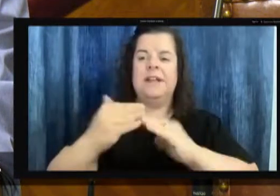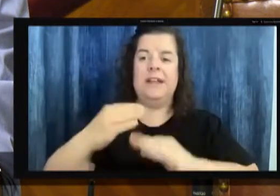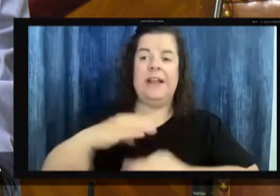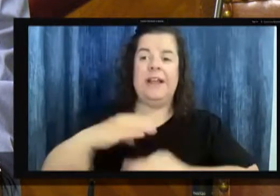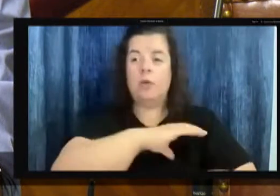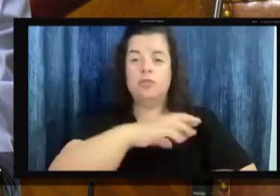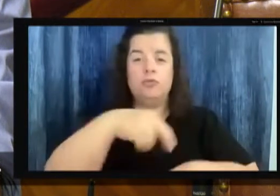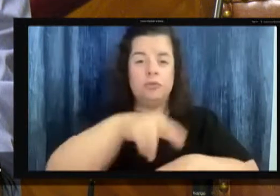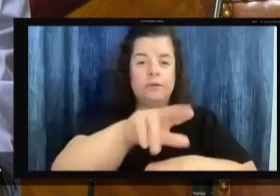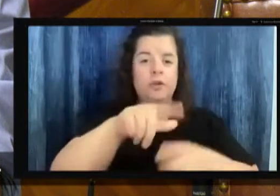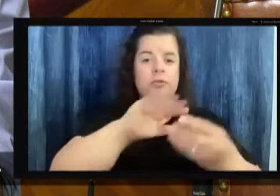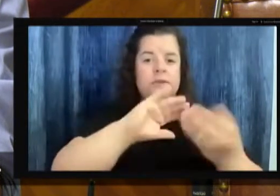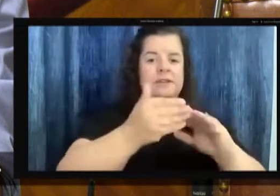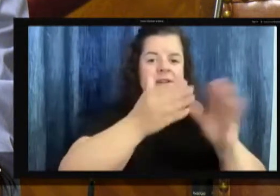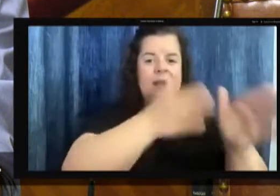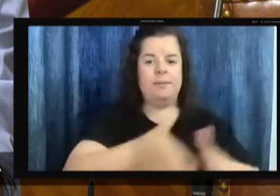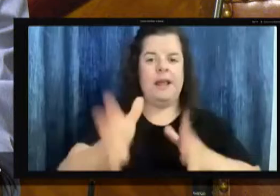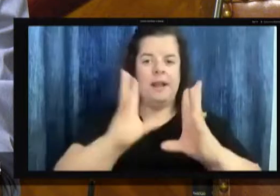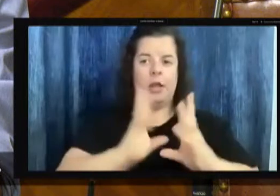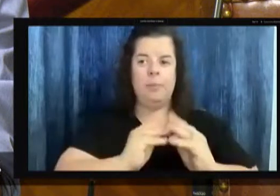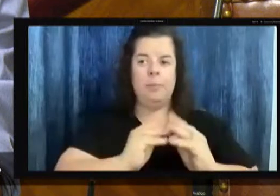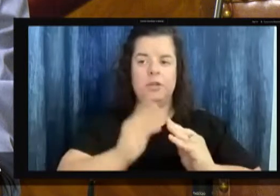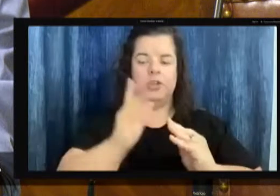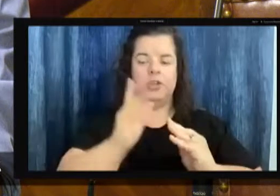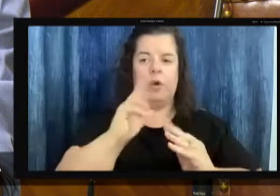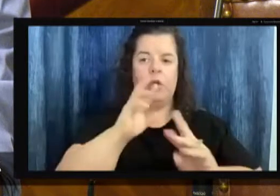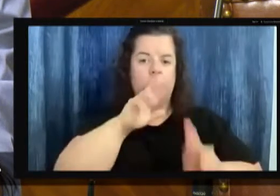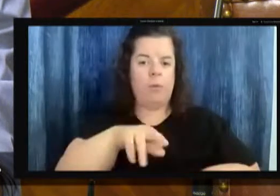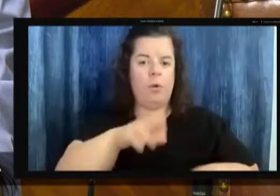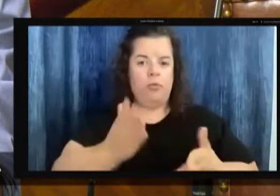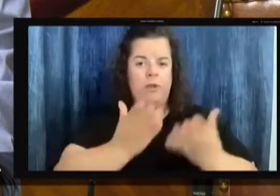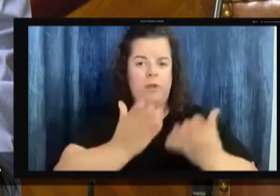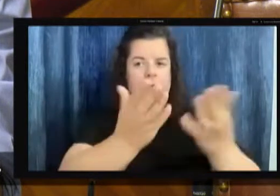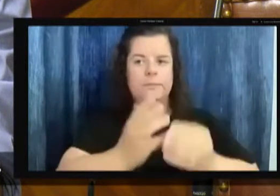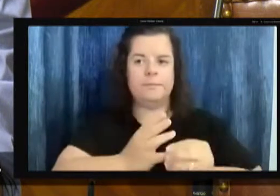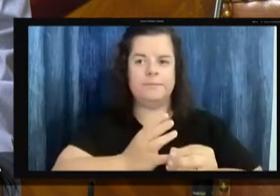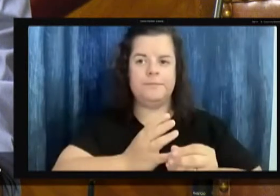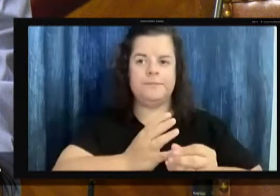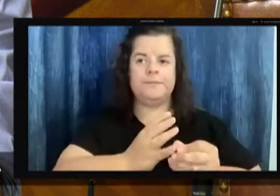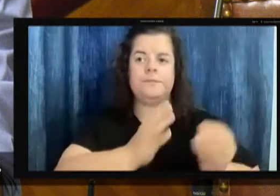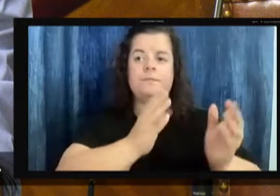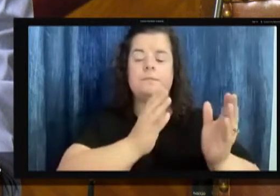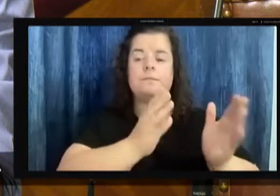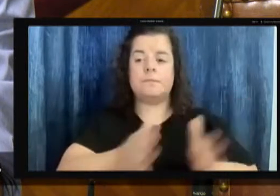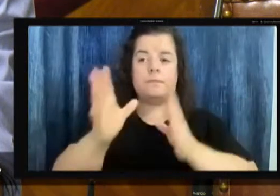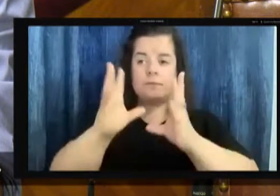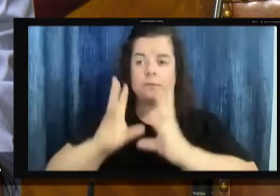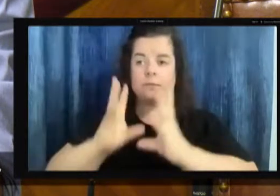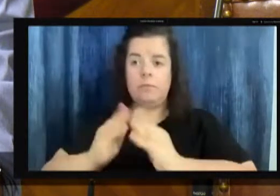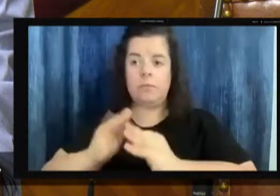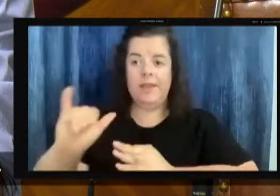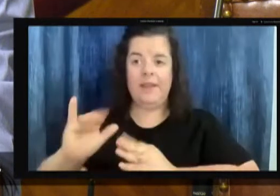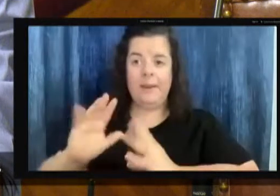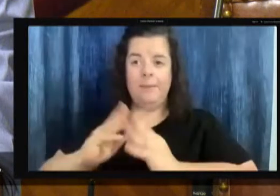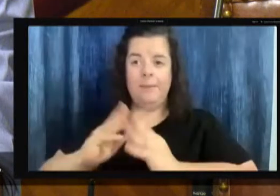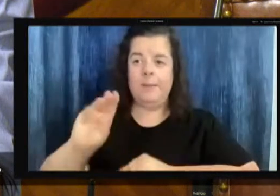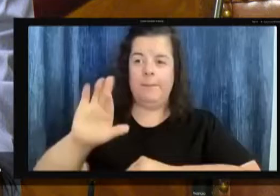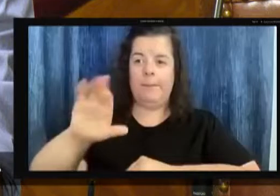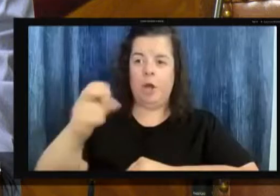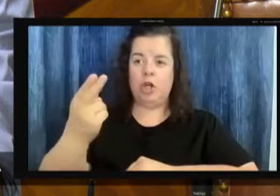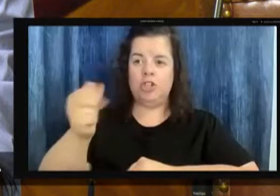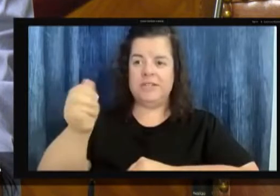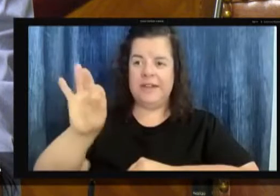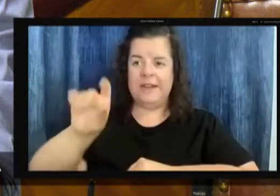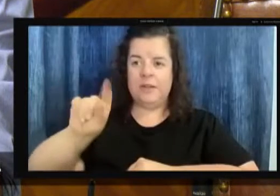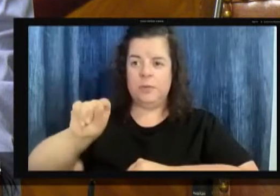legislation to the City Planning Commission for a report and recommendation. And the Planning Commission, at its meeting on March 19th,